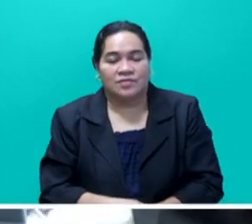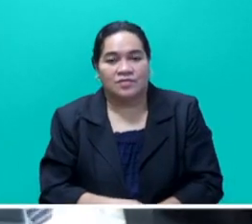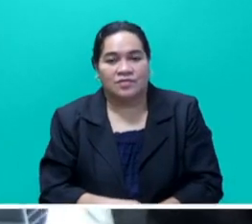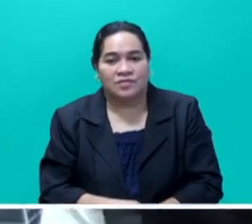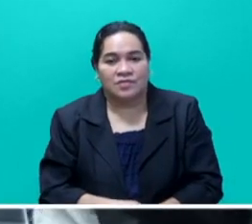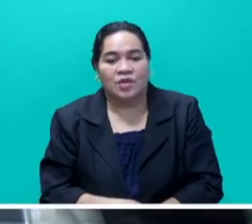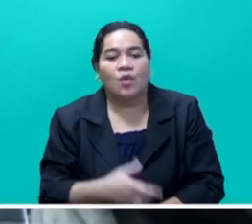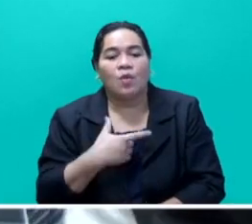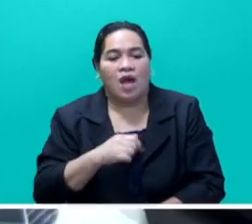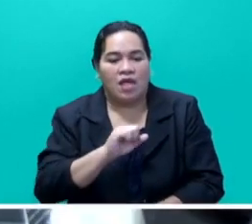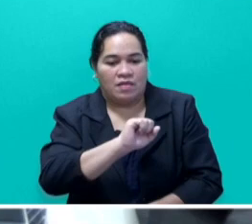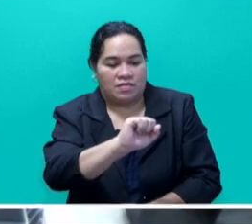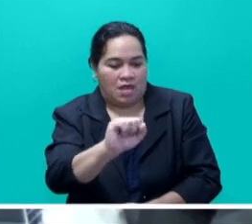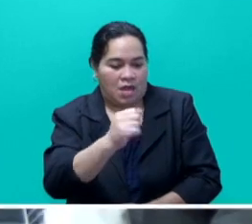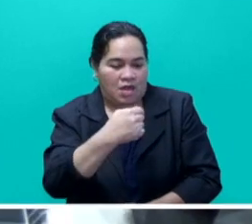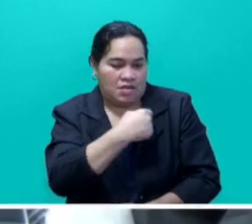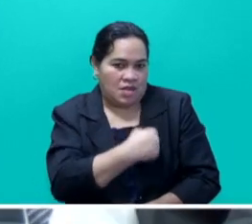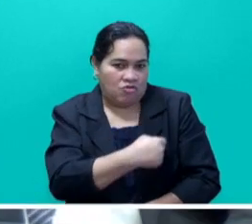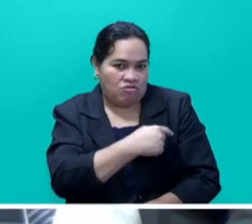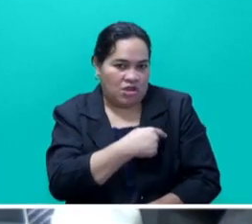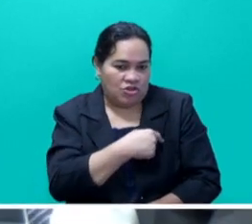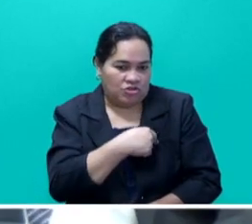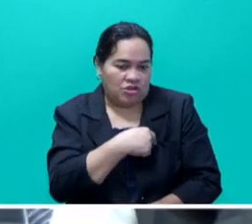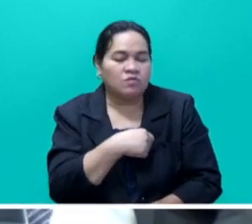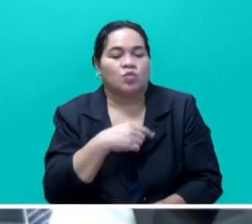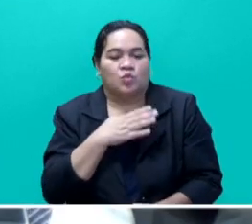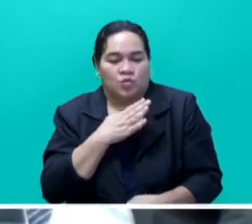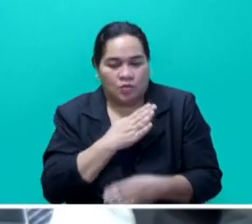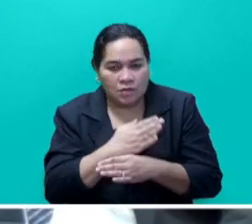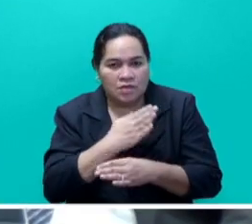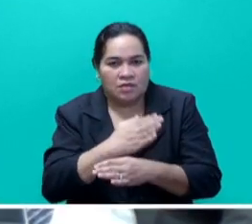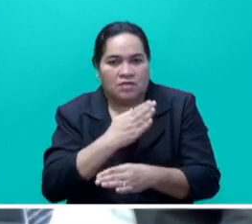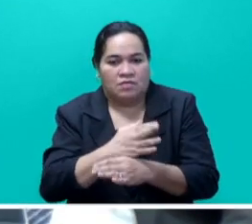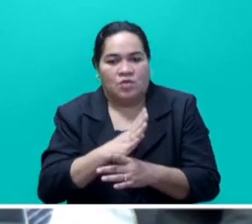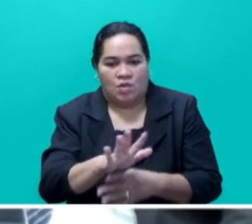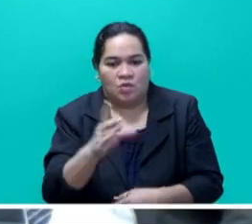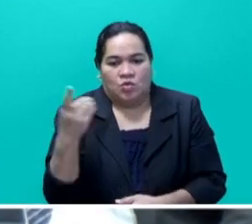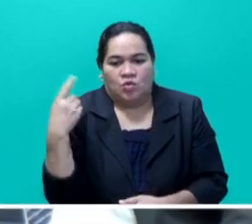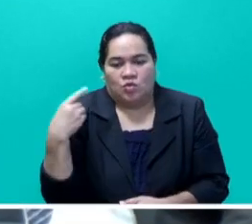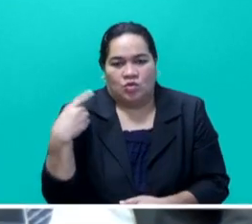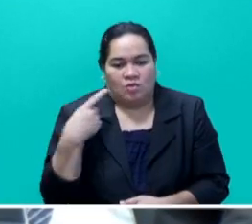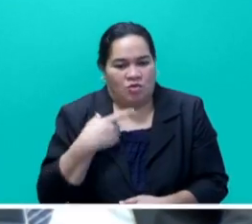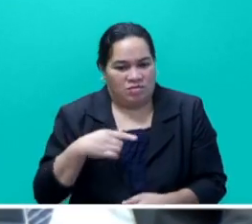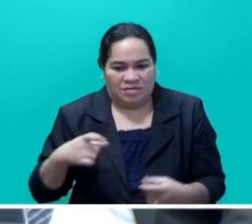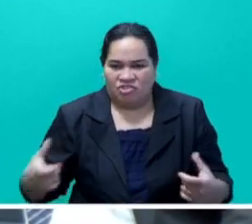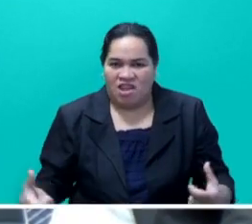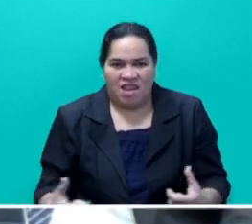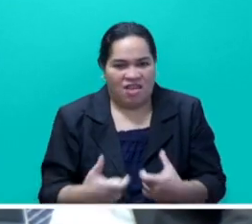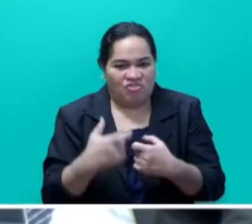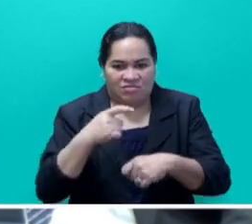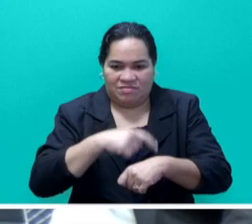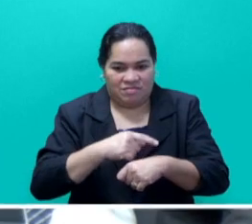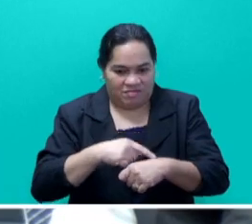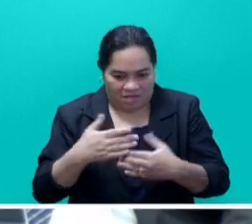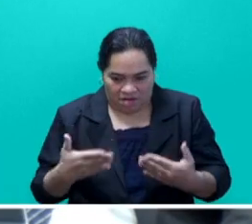their dedication and commitment to duty throughout this very challenging period. Mr. Speaker,